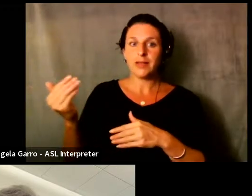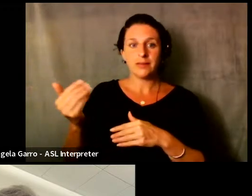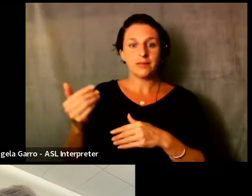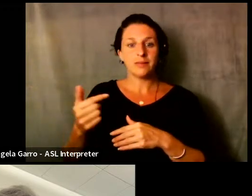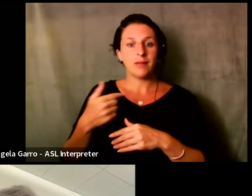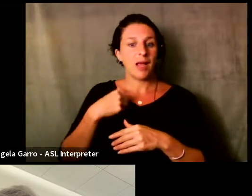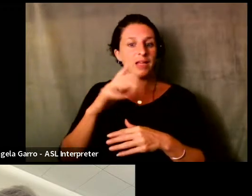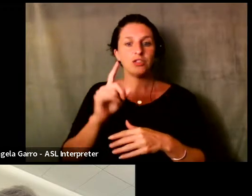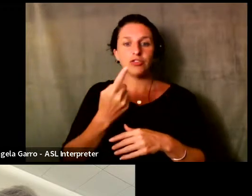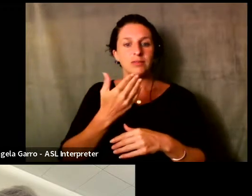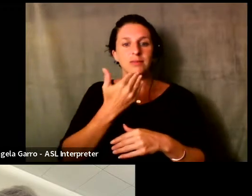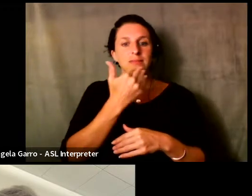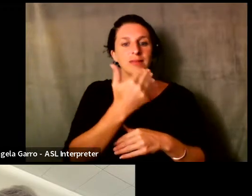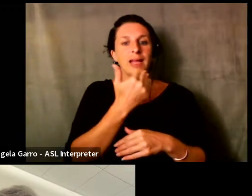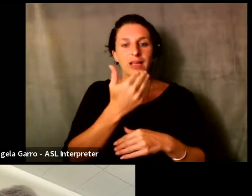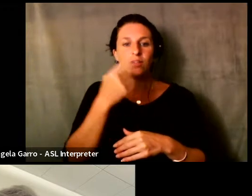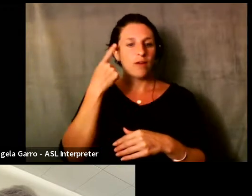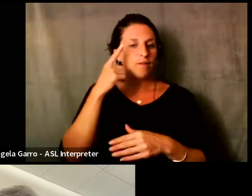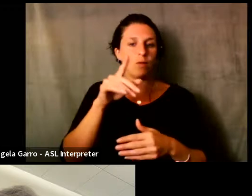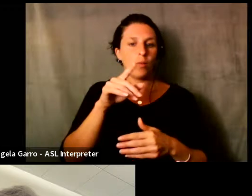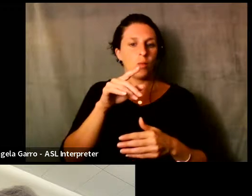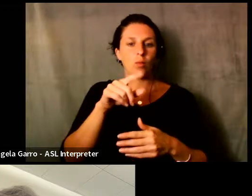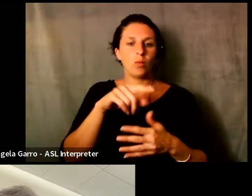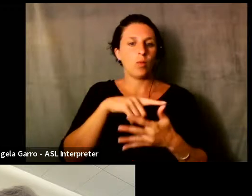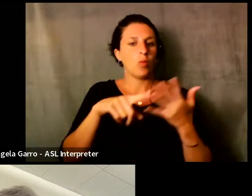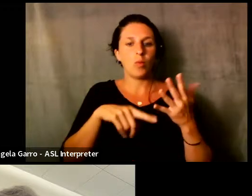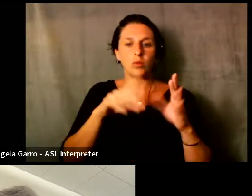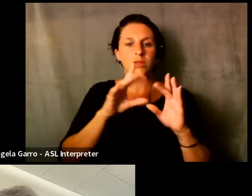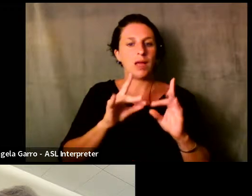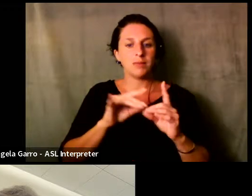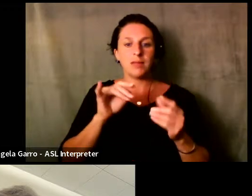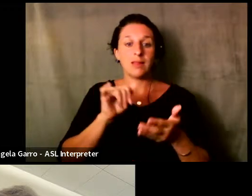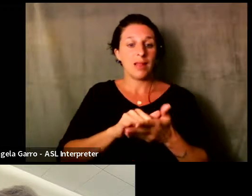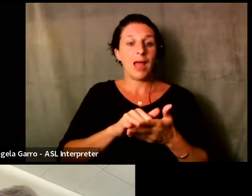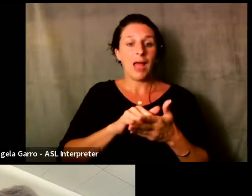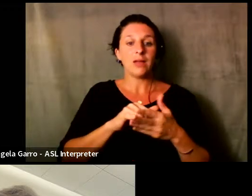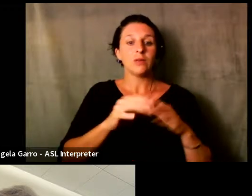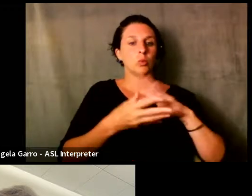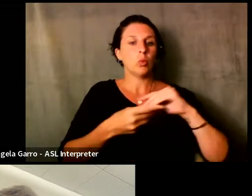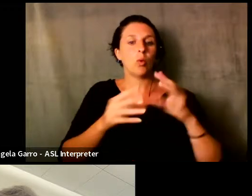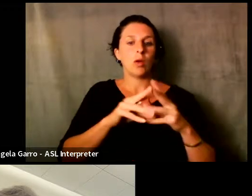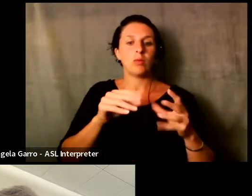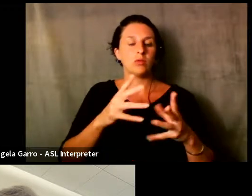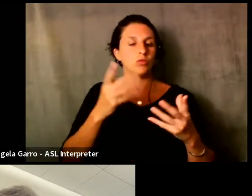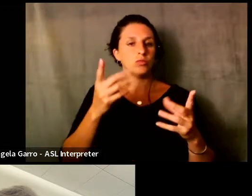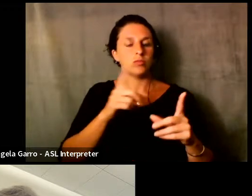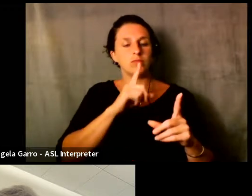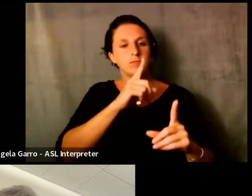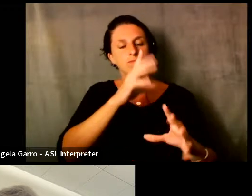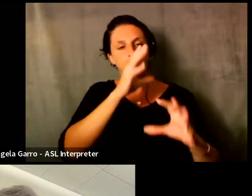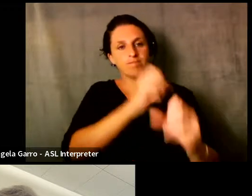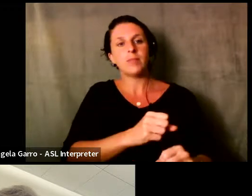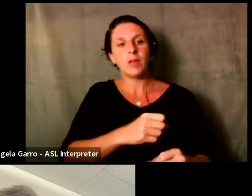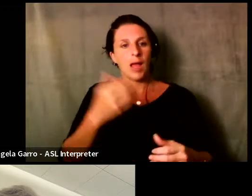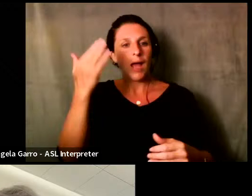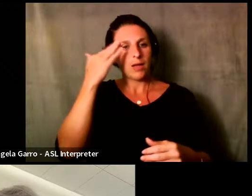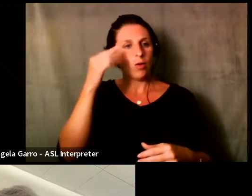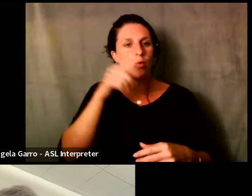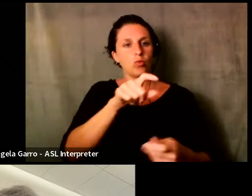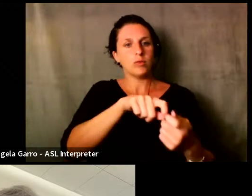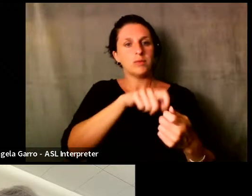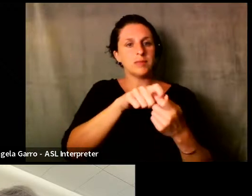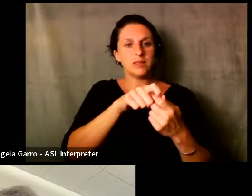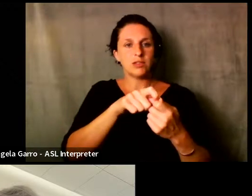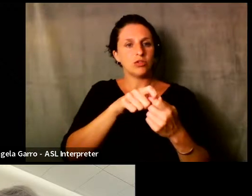thank you for those comments because that story was very compelling. And I know you're a particularly